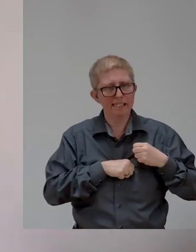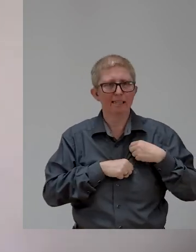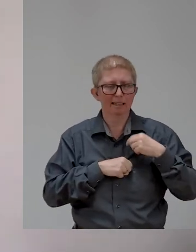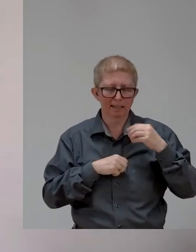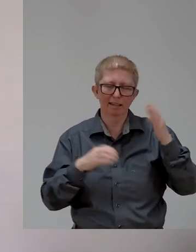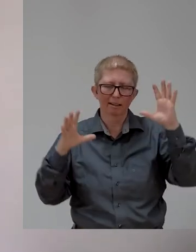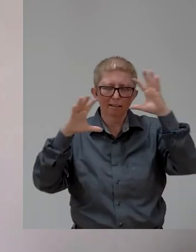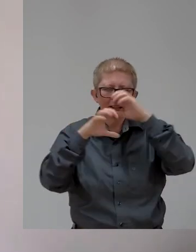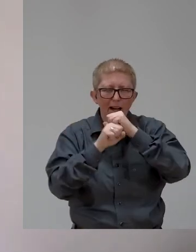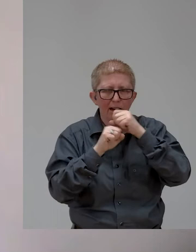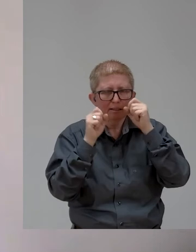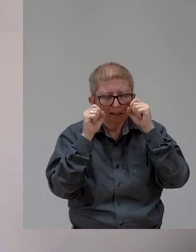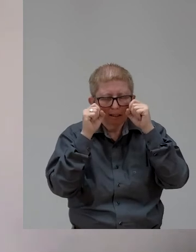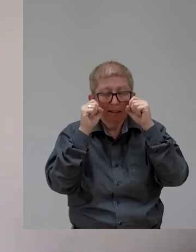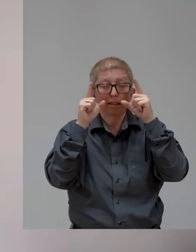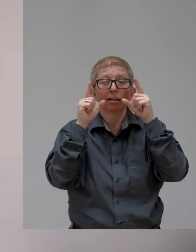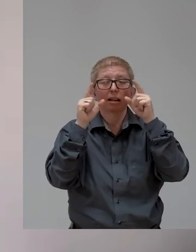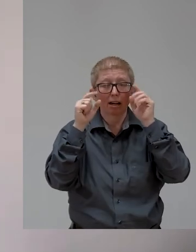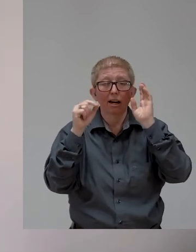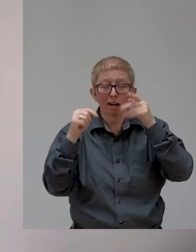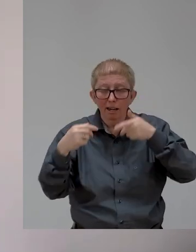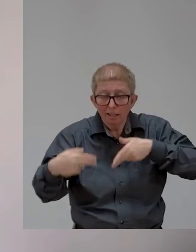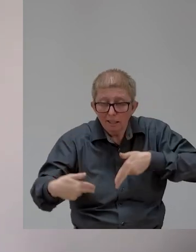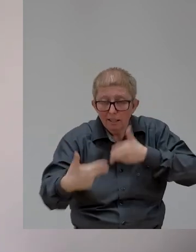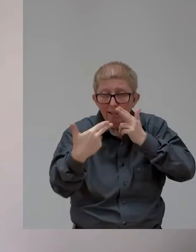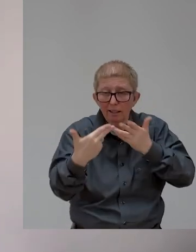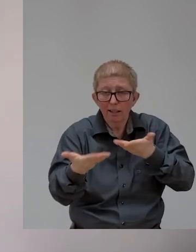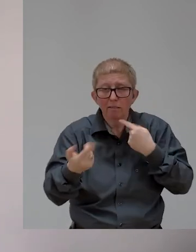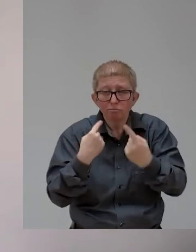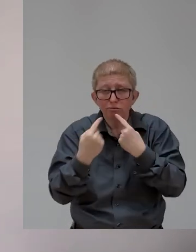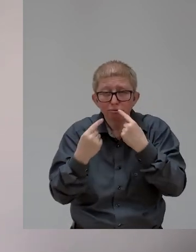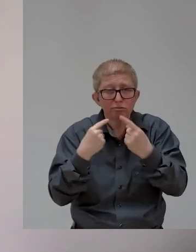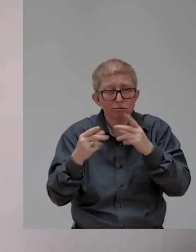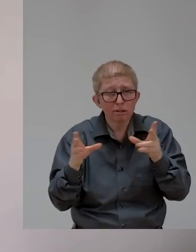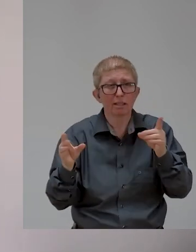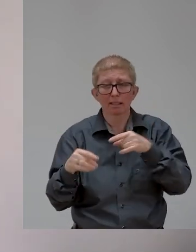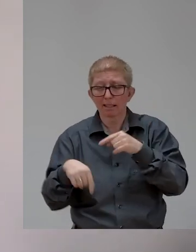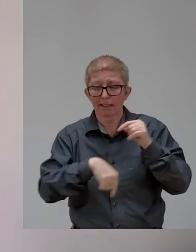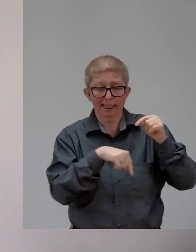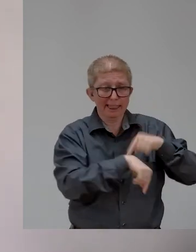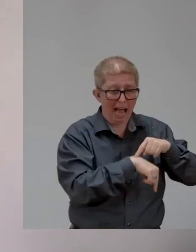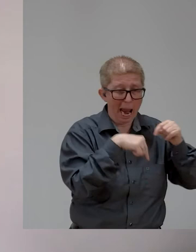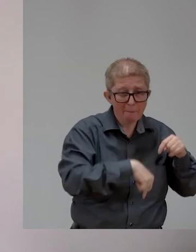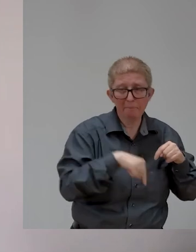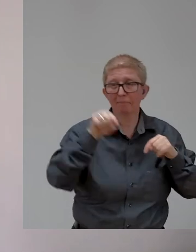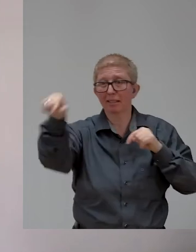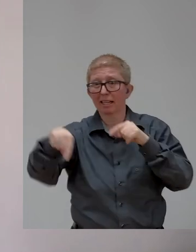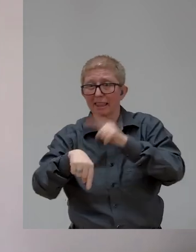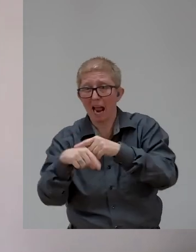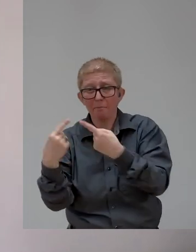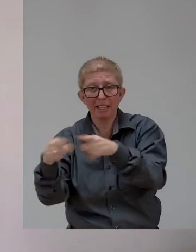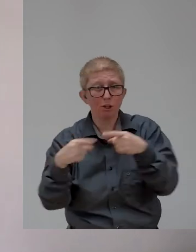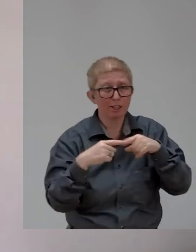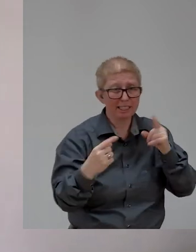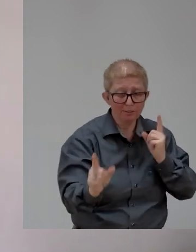So perseverance, patience, but never sacrificing your values, and